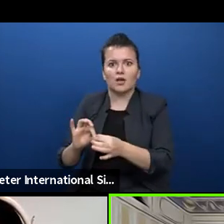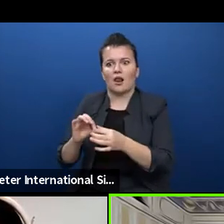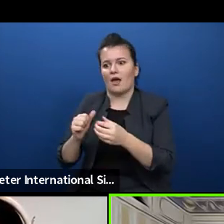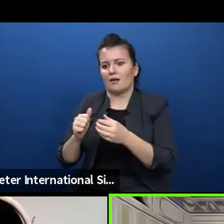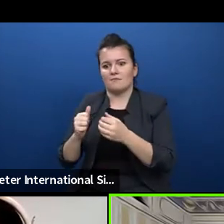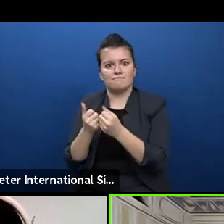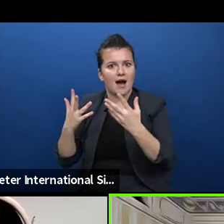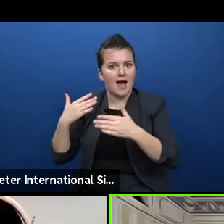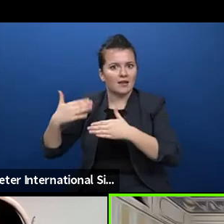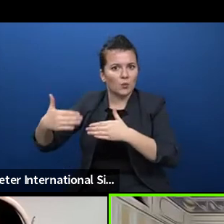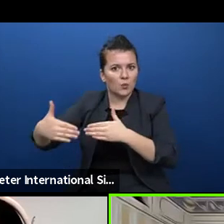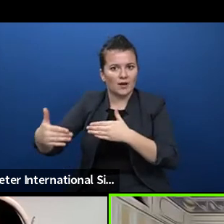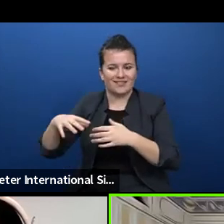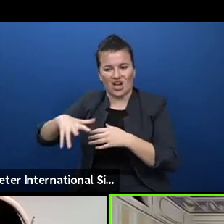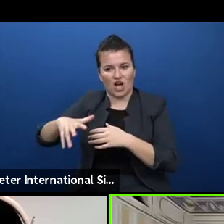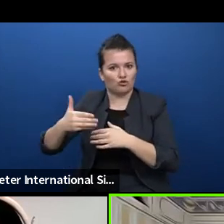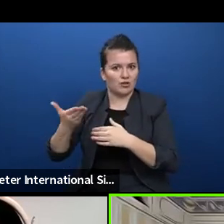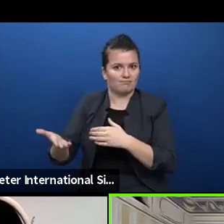Mm-hmm.